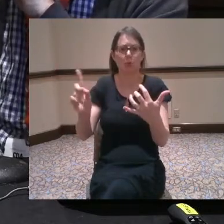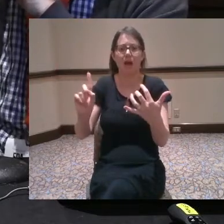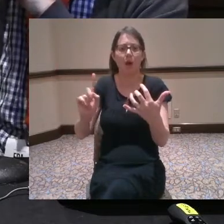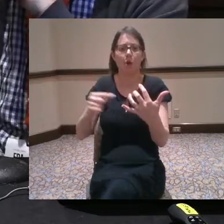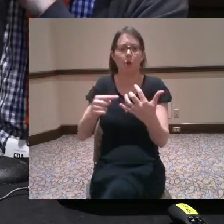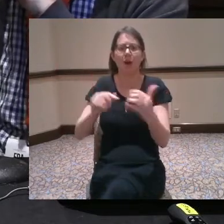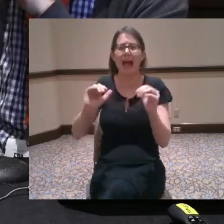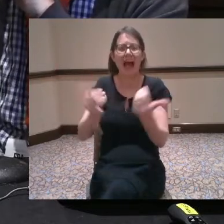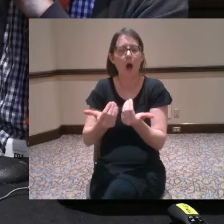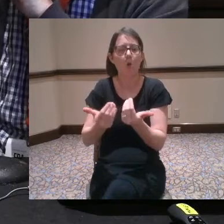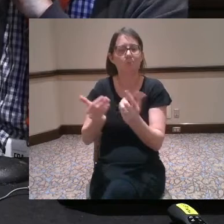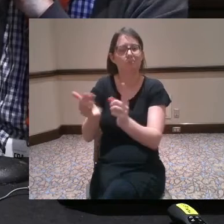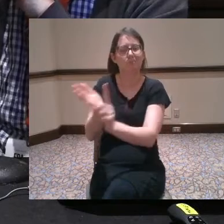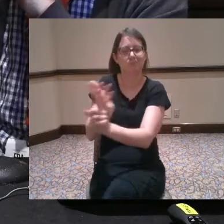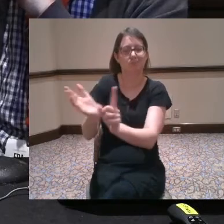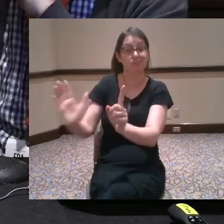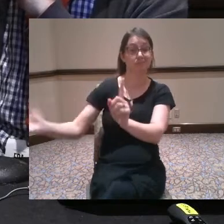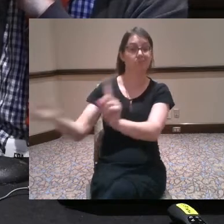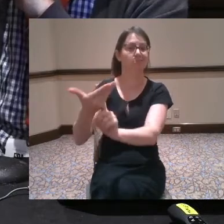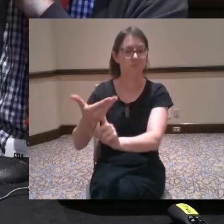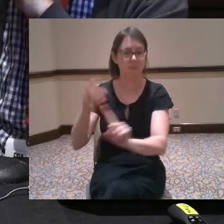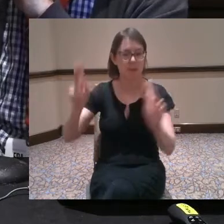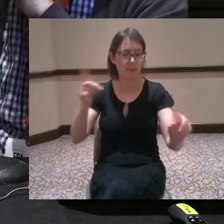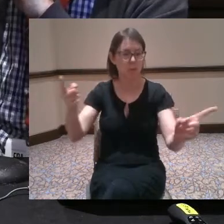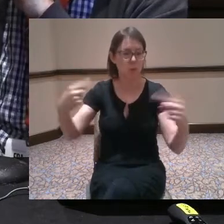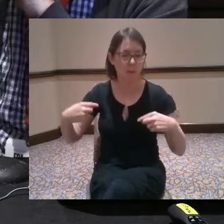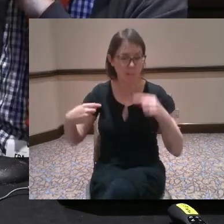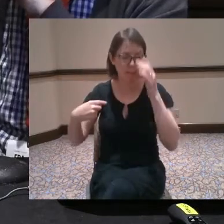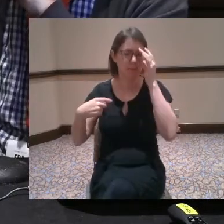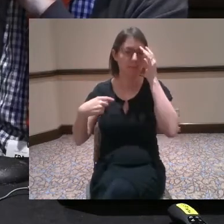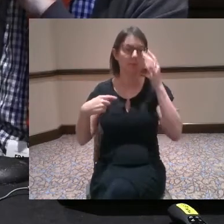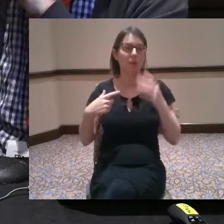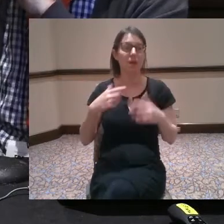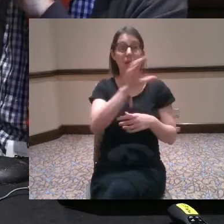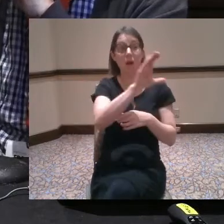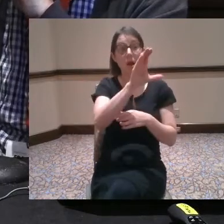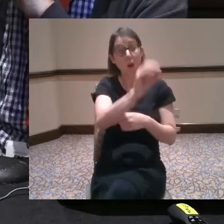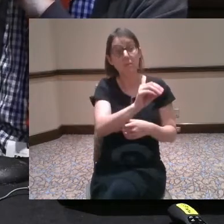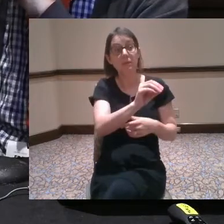do. Mm-hmm. There's just so much corporations will do.